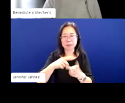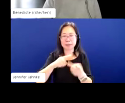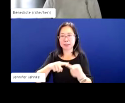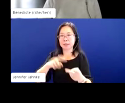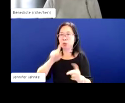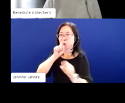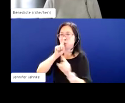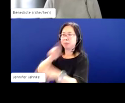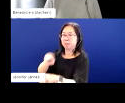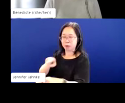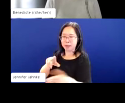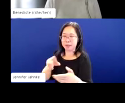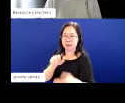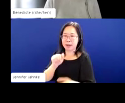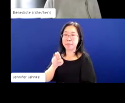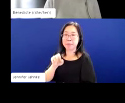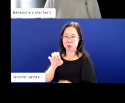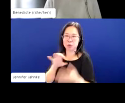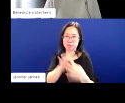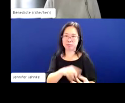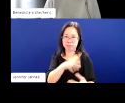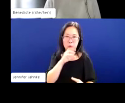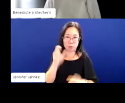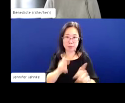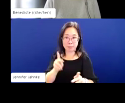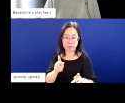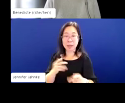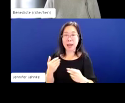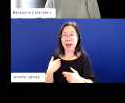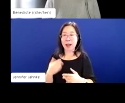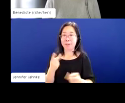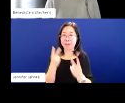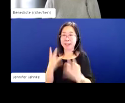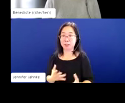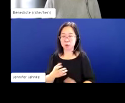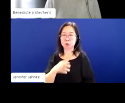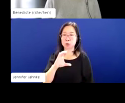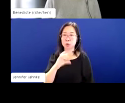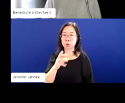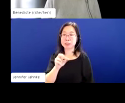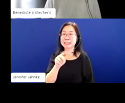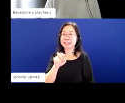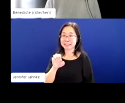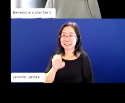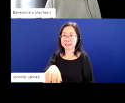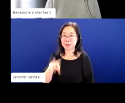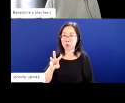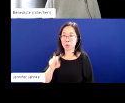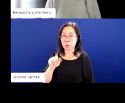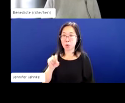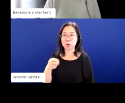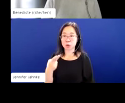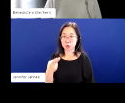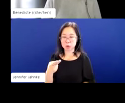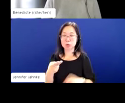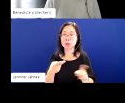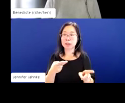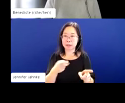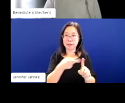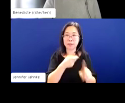have our guests also from the West. So Christine Walsh, who is a professor at the Faculty of Social Work at the University